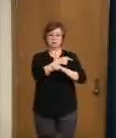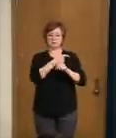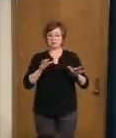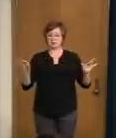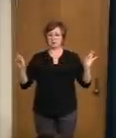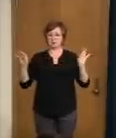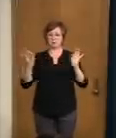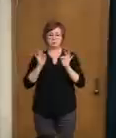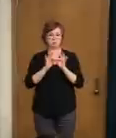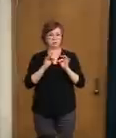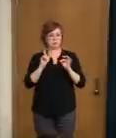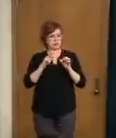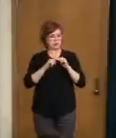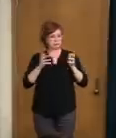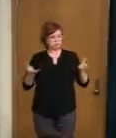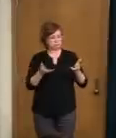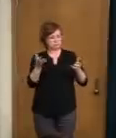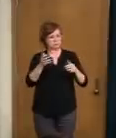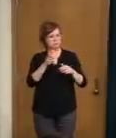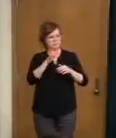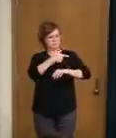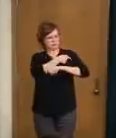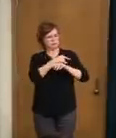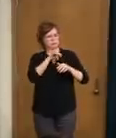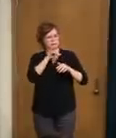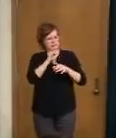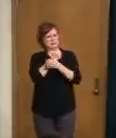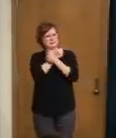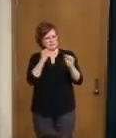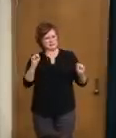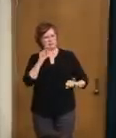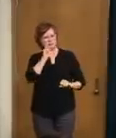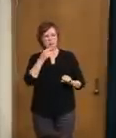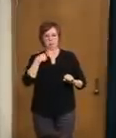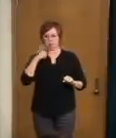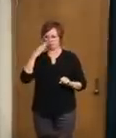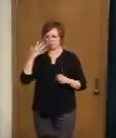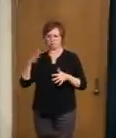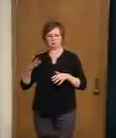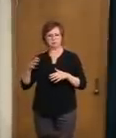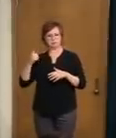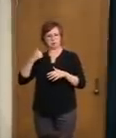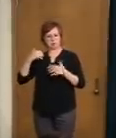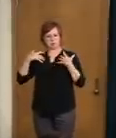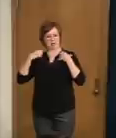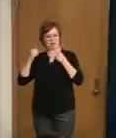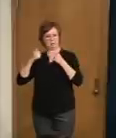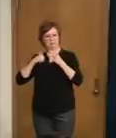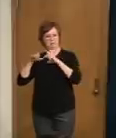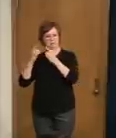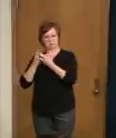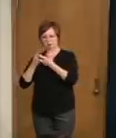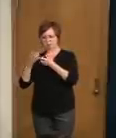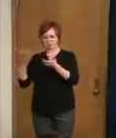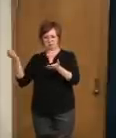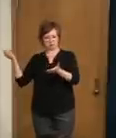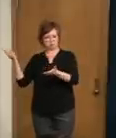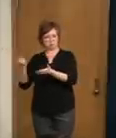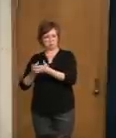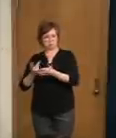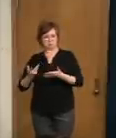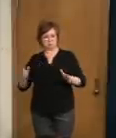the vaccine is safe. We know the COVID vaccine is safe. It is Health Canada approved and has gone through the